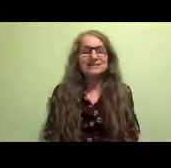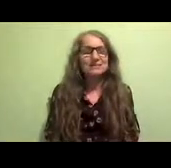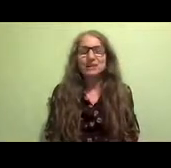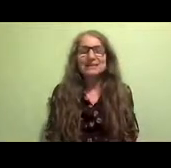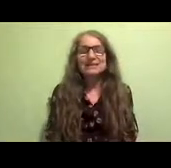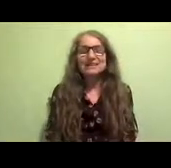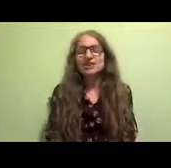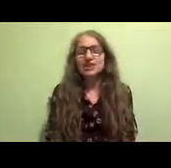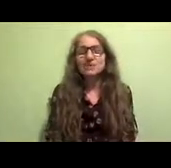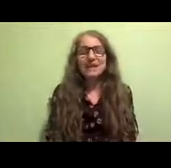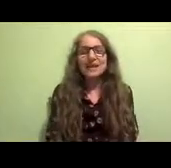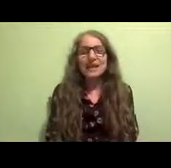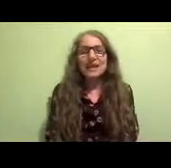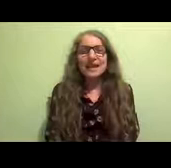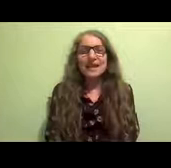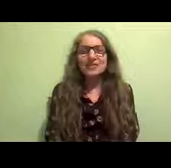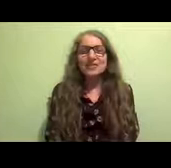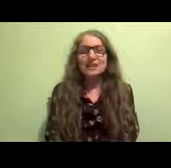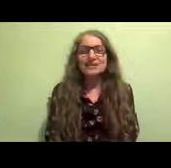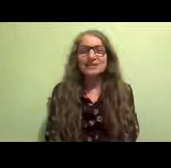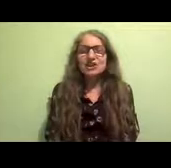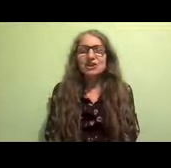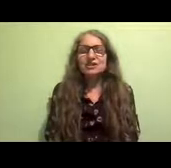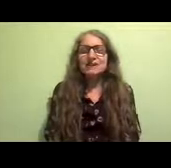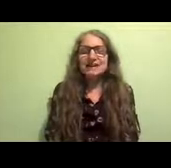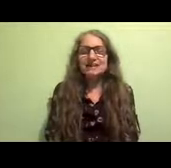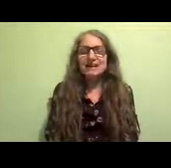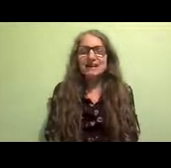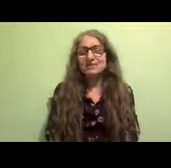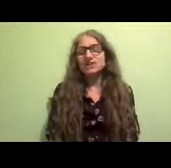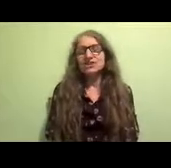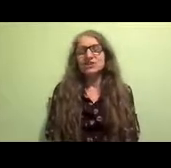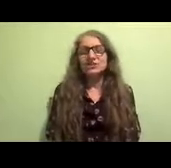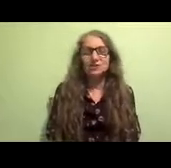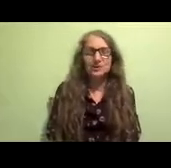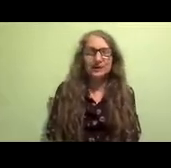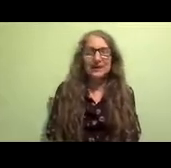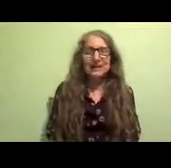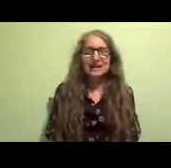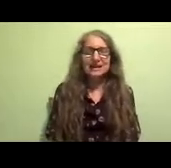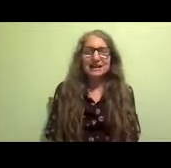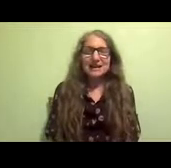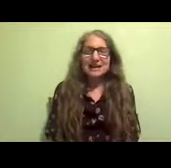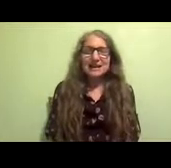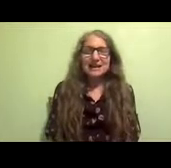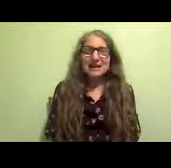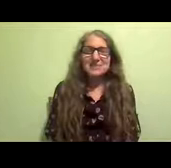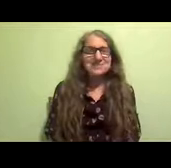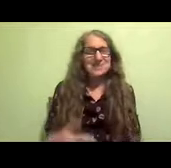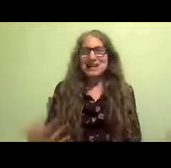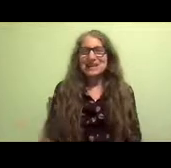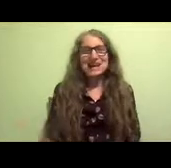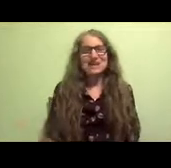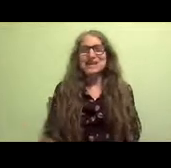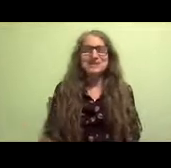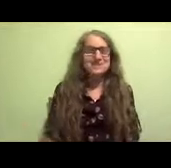had some burlesque in its show, and it started because I had finished circus school, and but